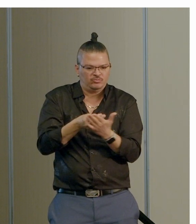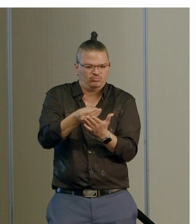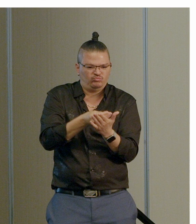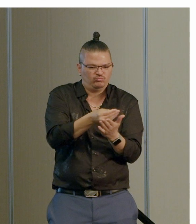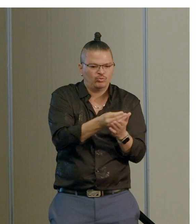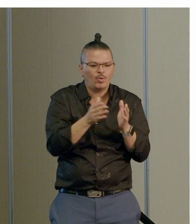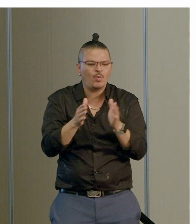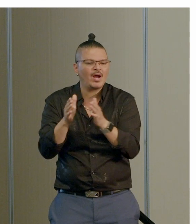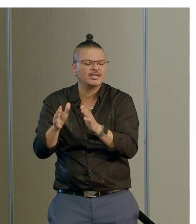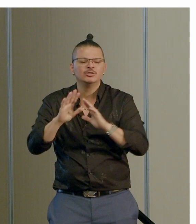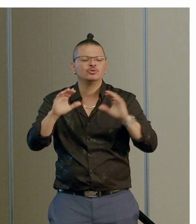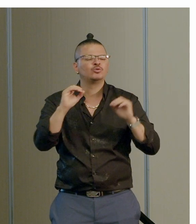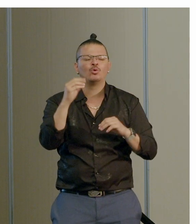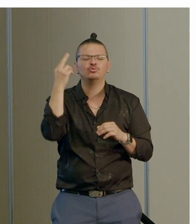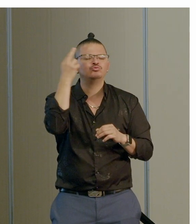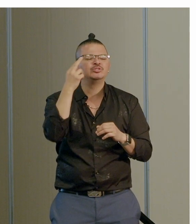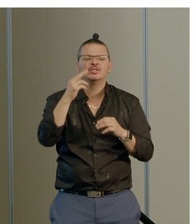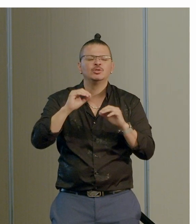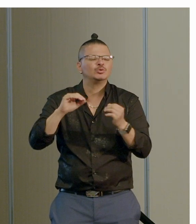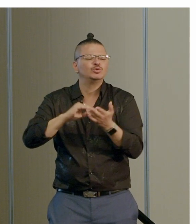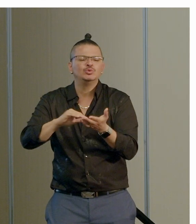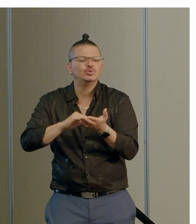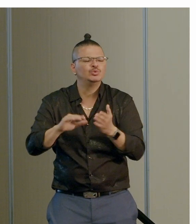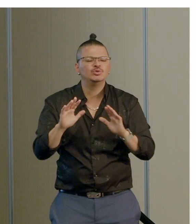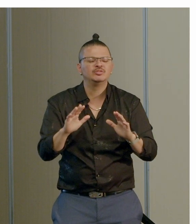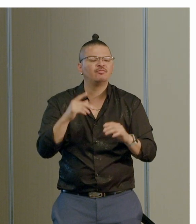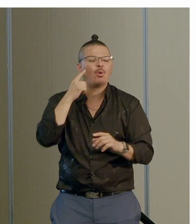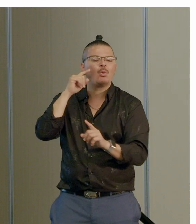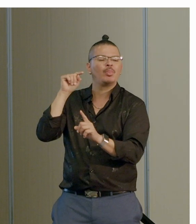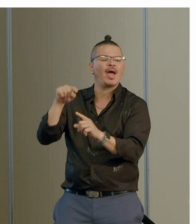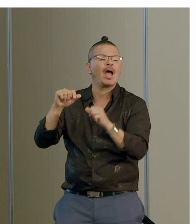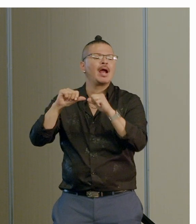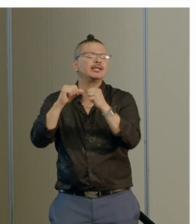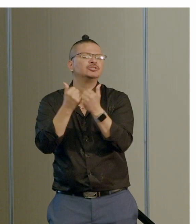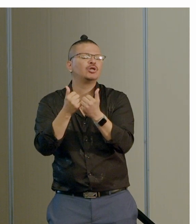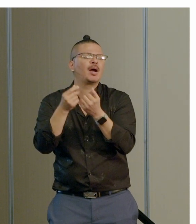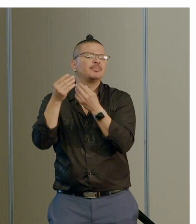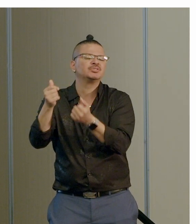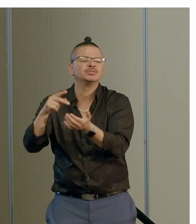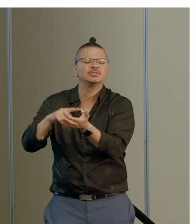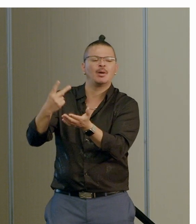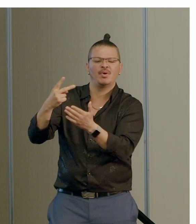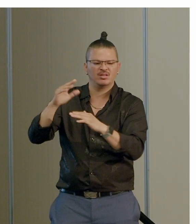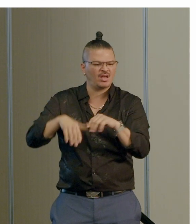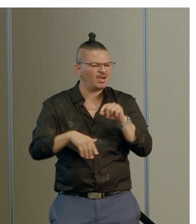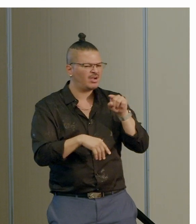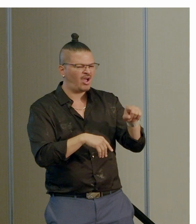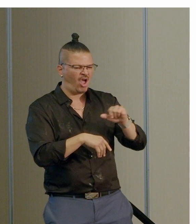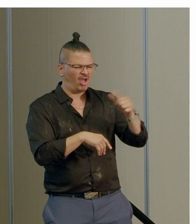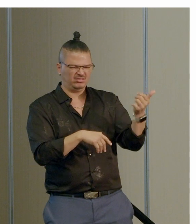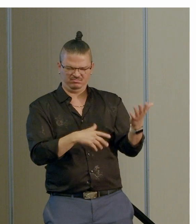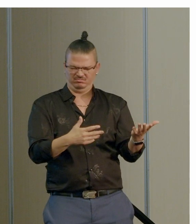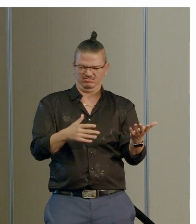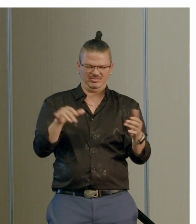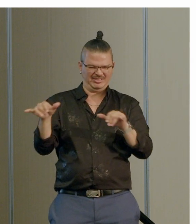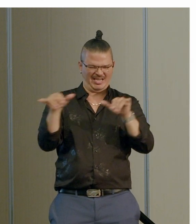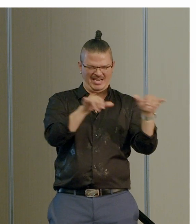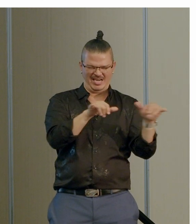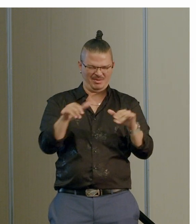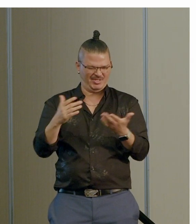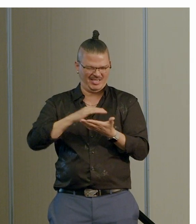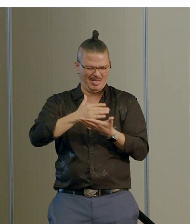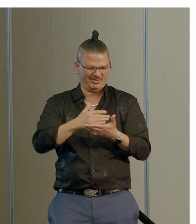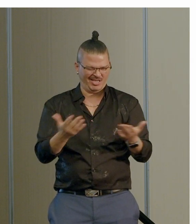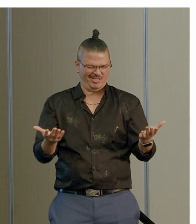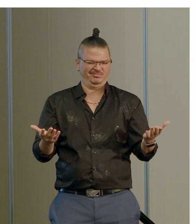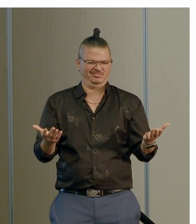excuse for a particular federal agency paying double what another is for a similar laptop. And so